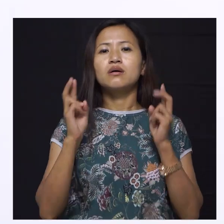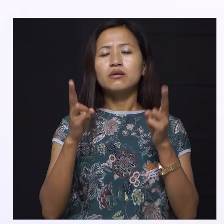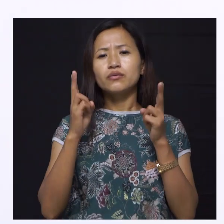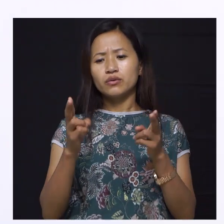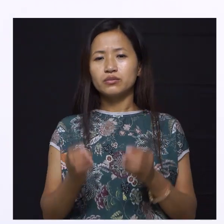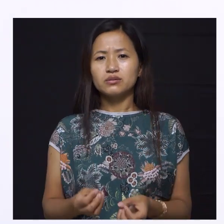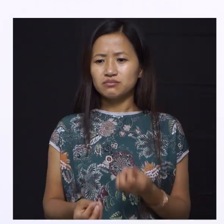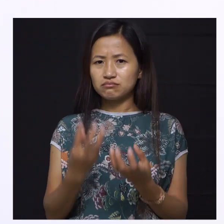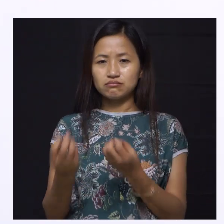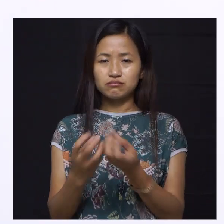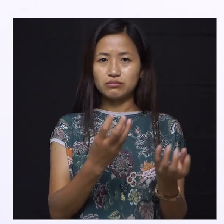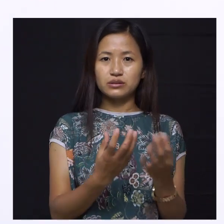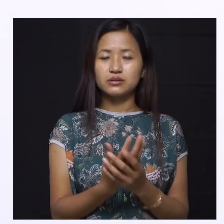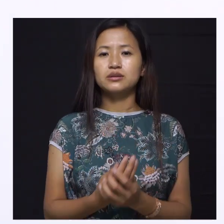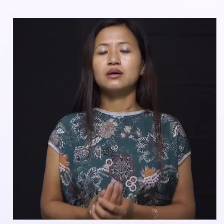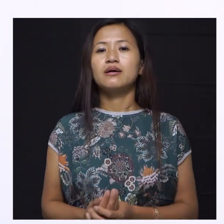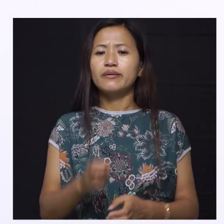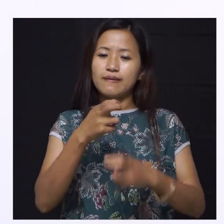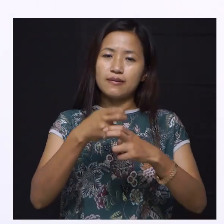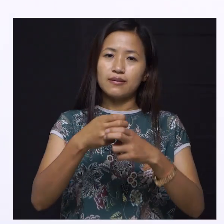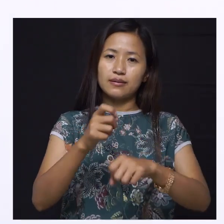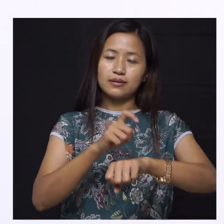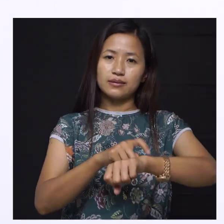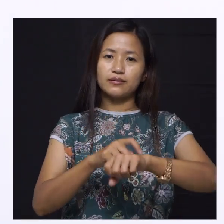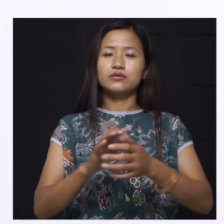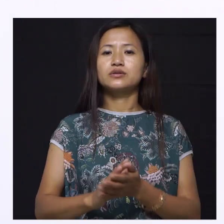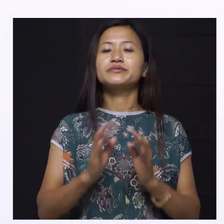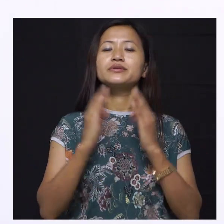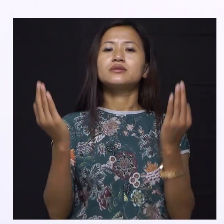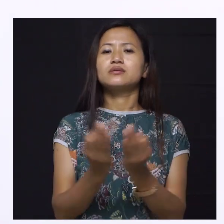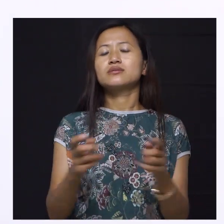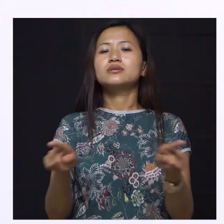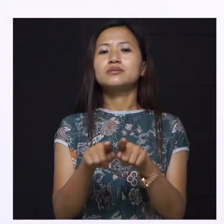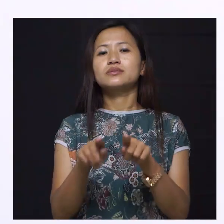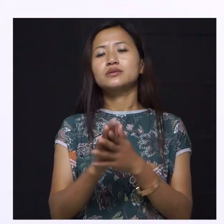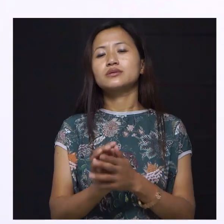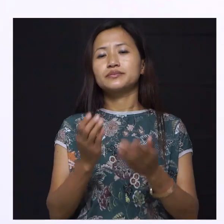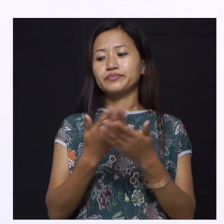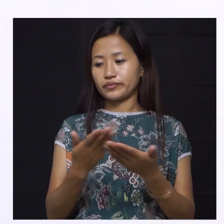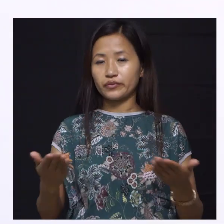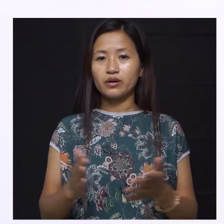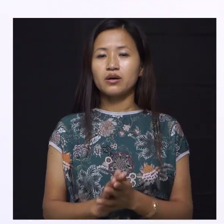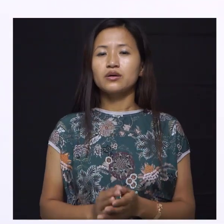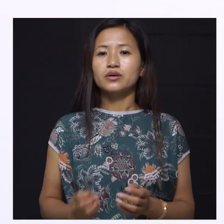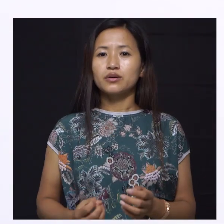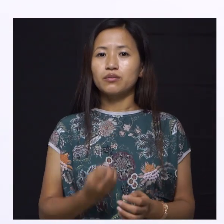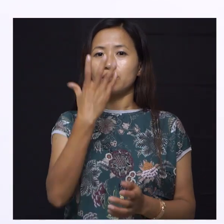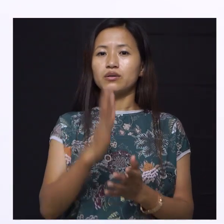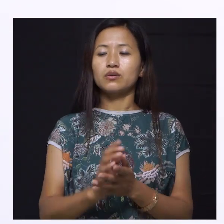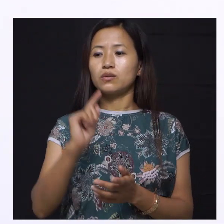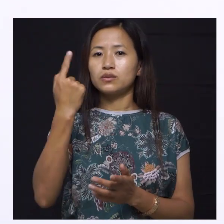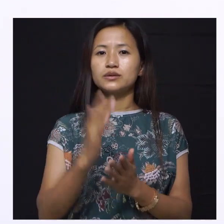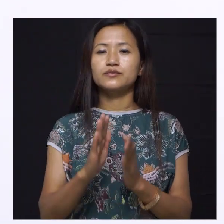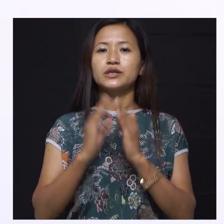burial, it will be a hard time for the family, right? So the same thing with this family. They are mourning for one of